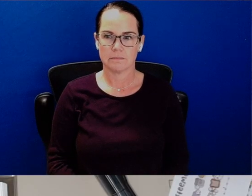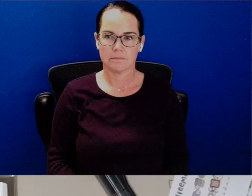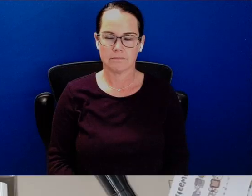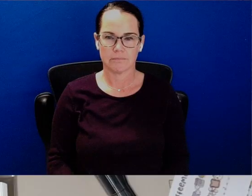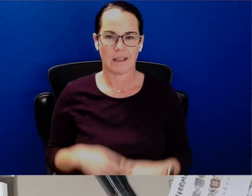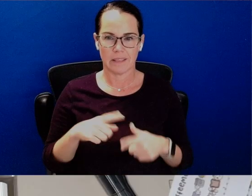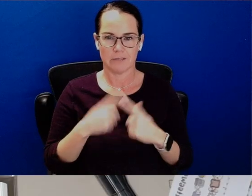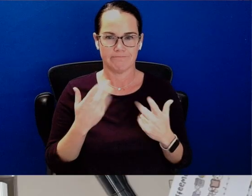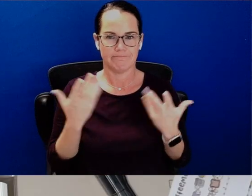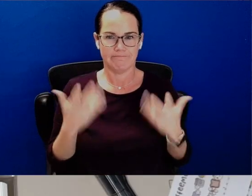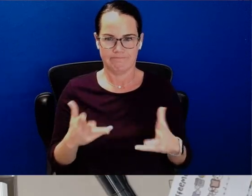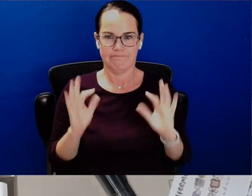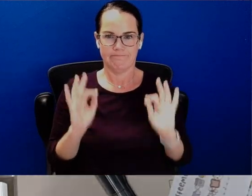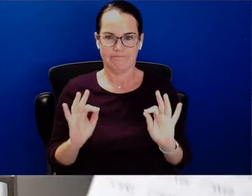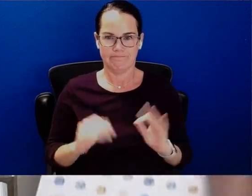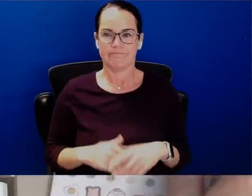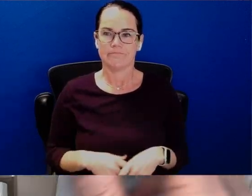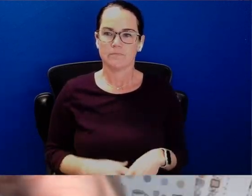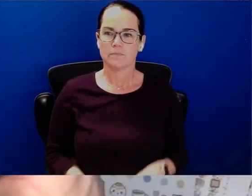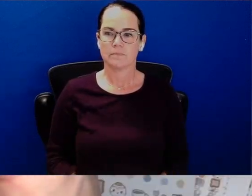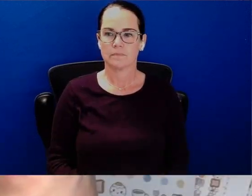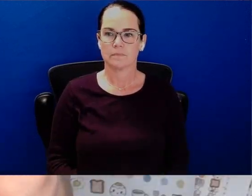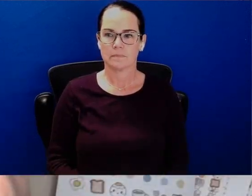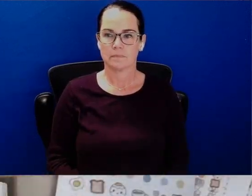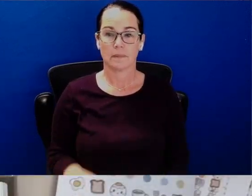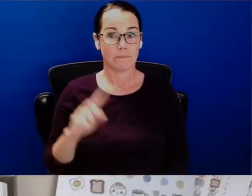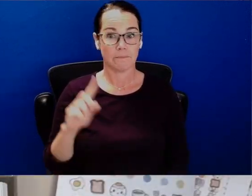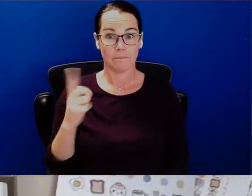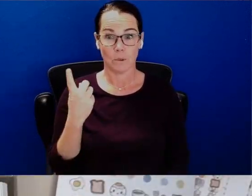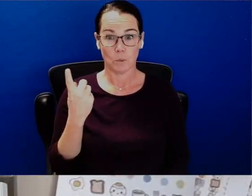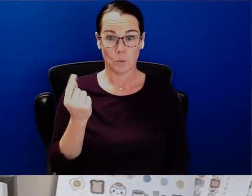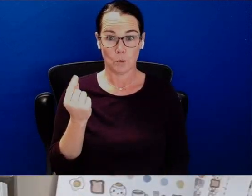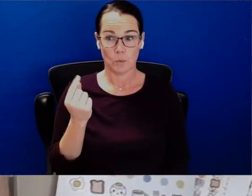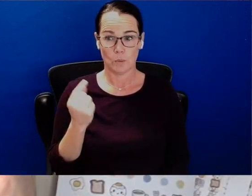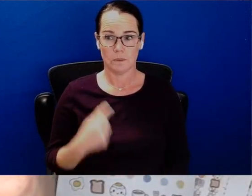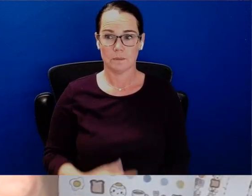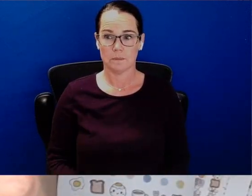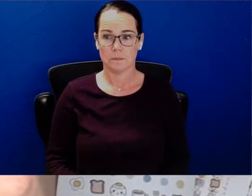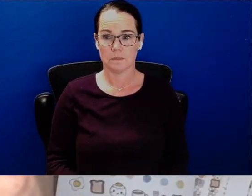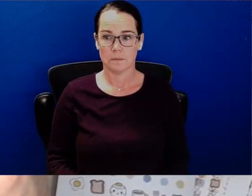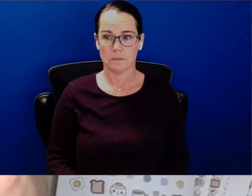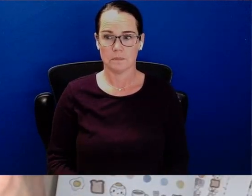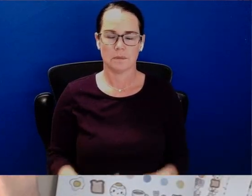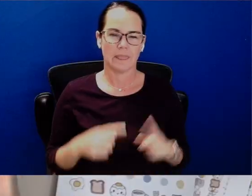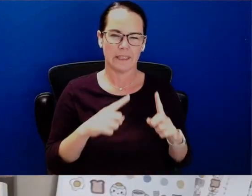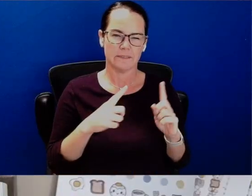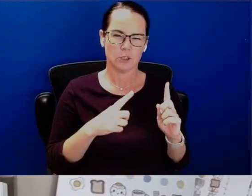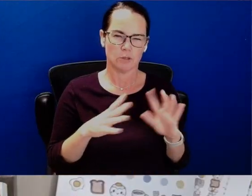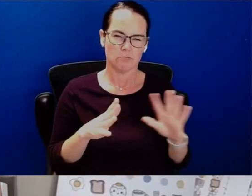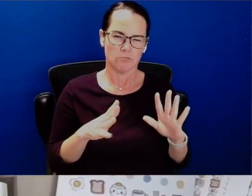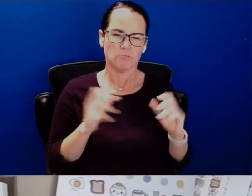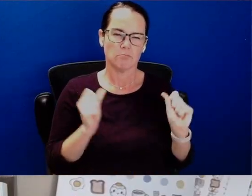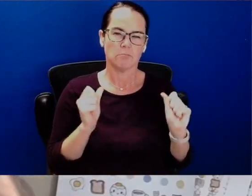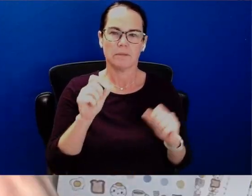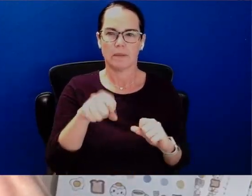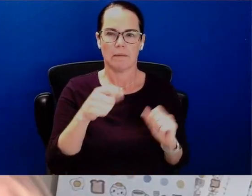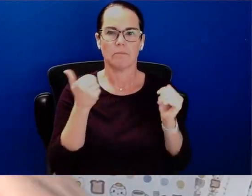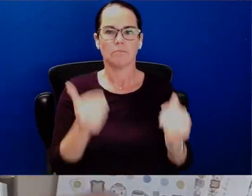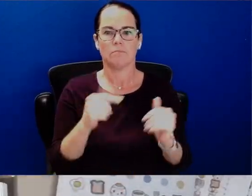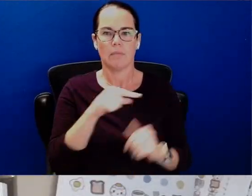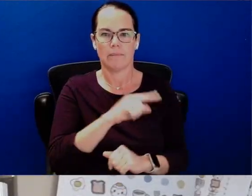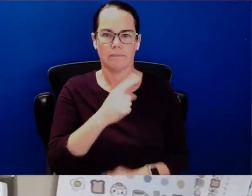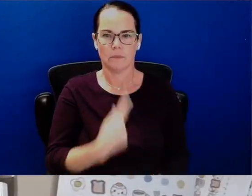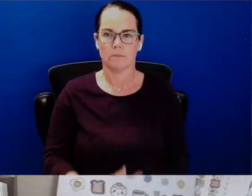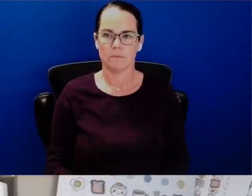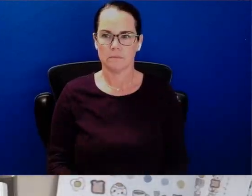good. But first, do I want to do these first? Yeah, let's do these first. I'm just gonna